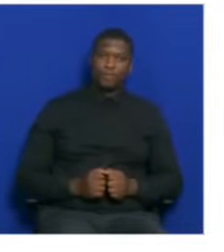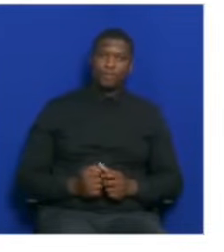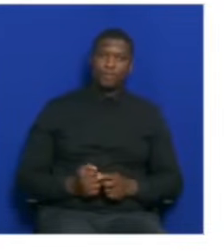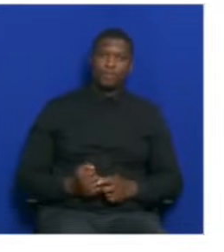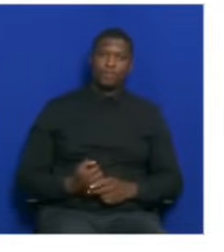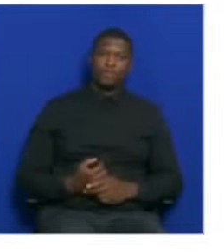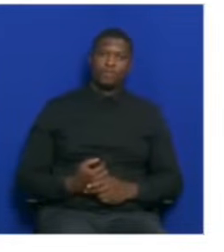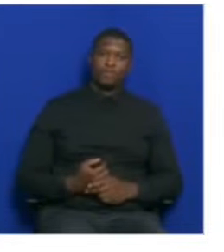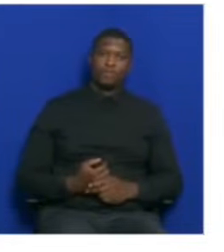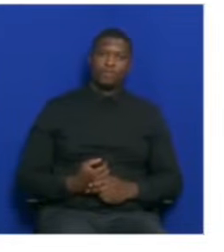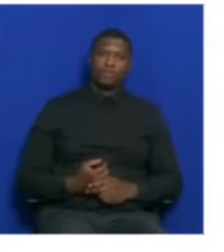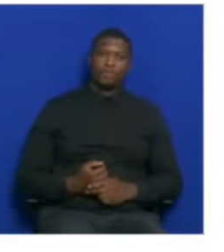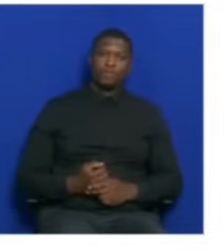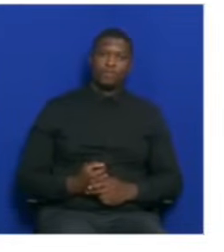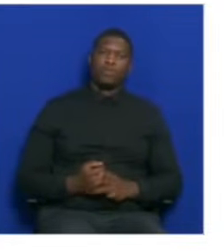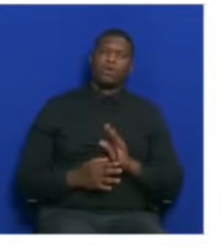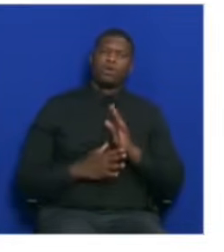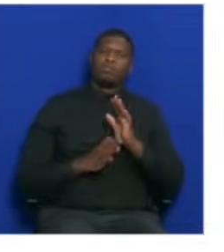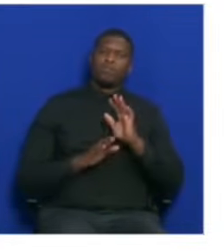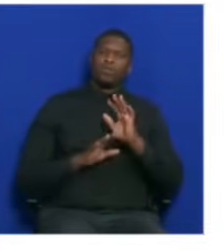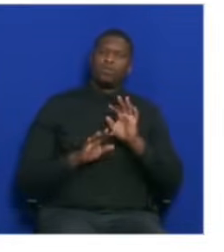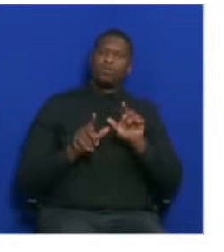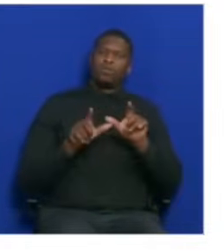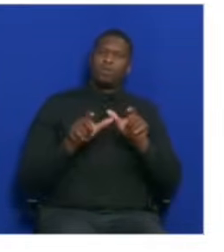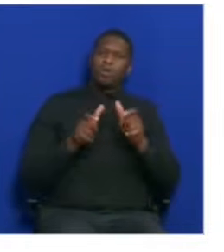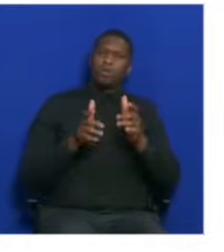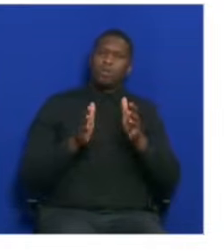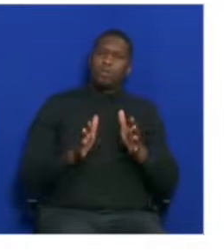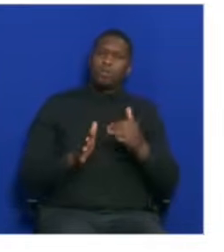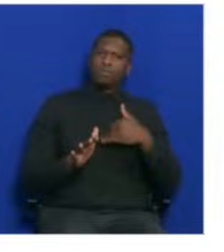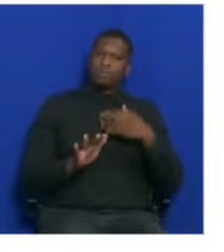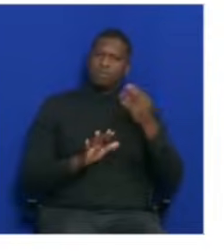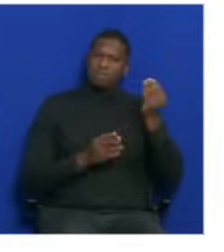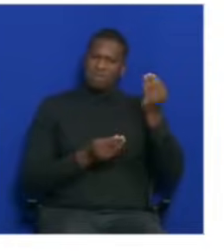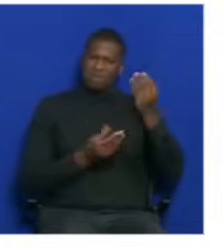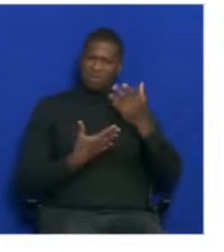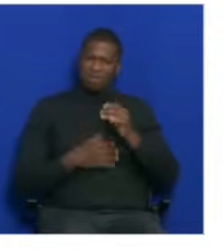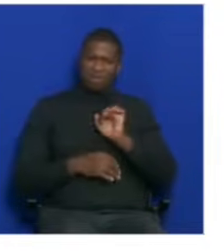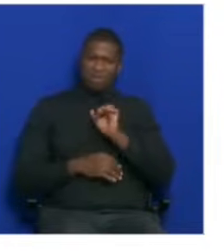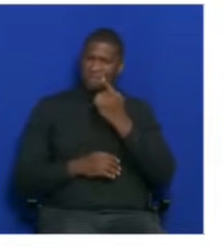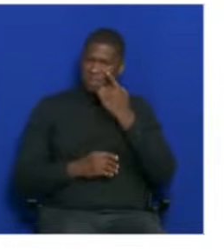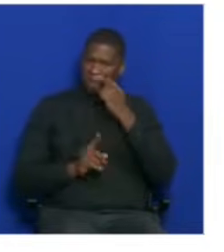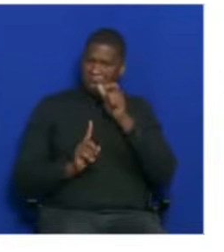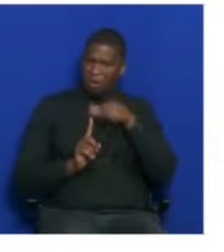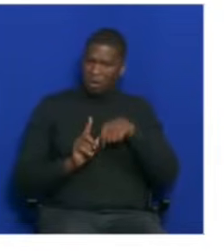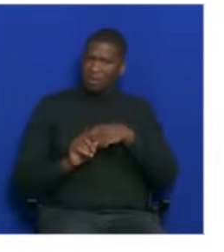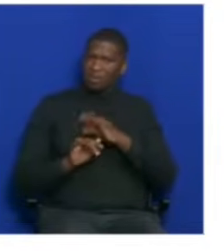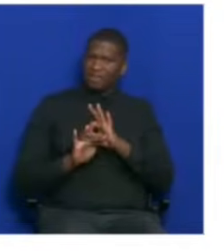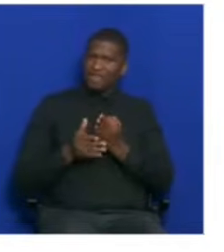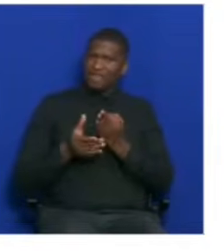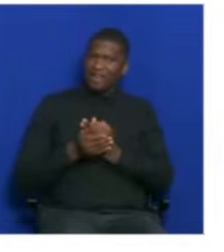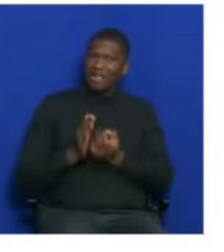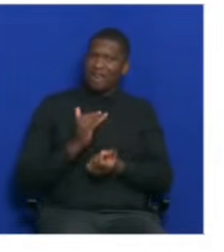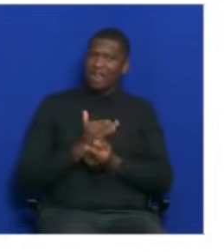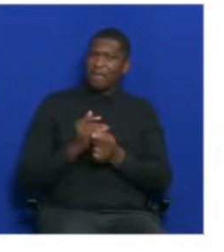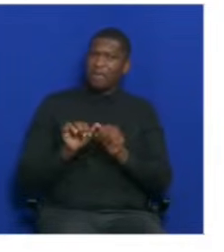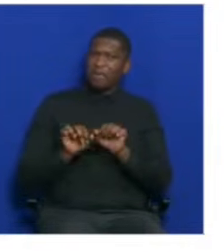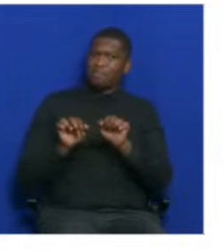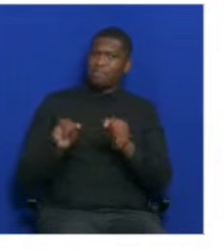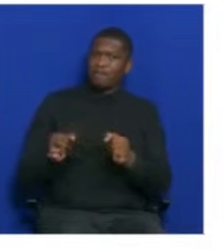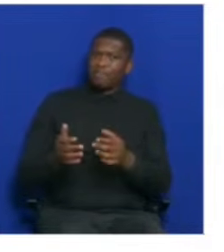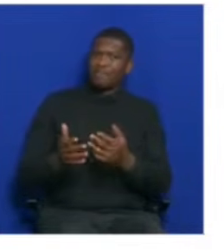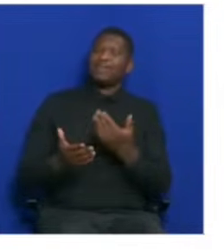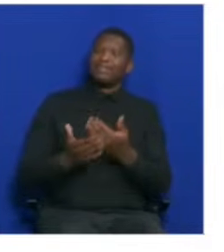No, Commissioners, I was told that the witnesses file broke, and so this is why it takes slightly longer to